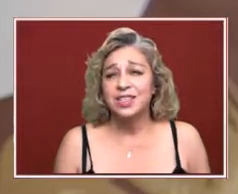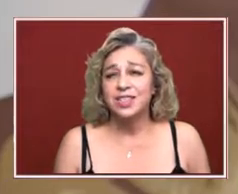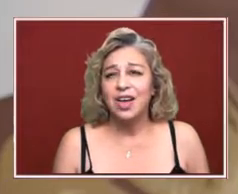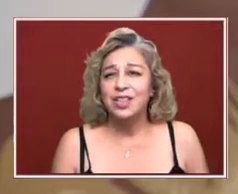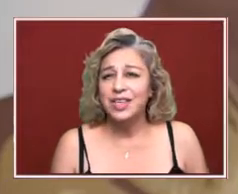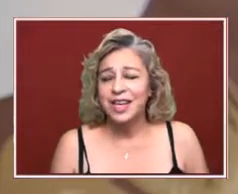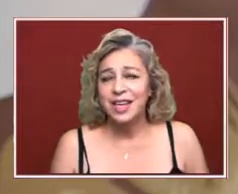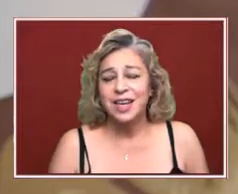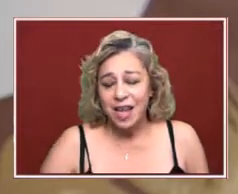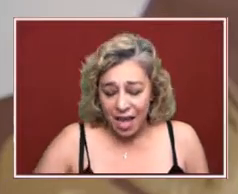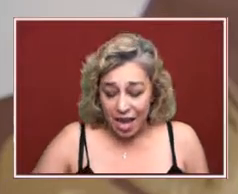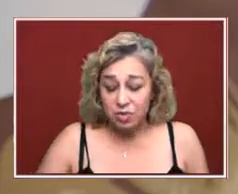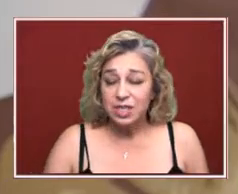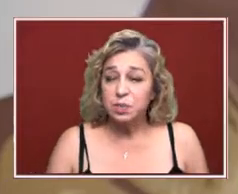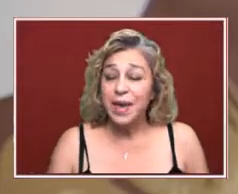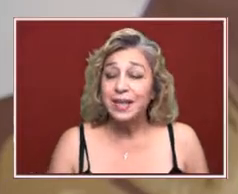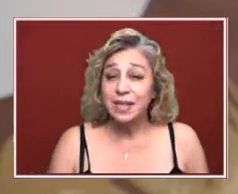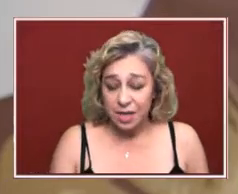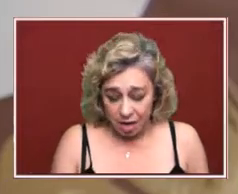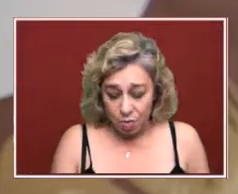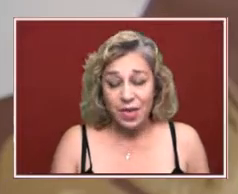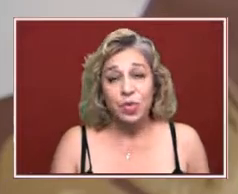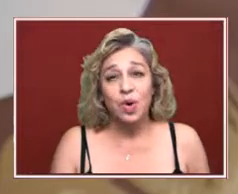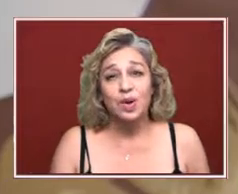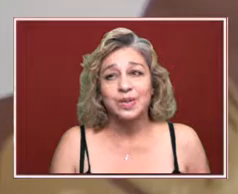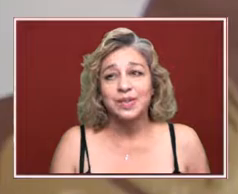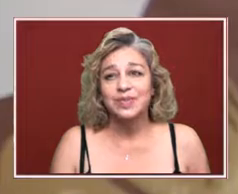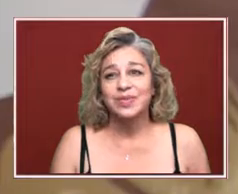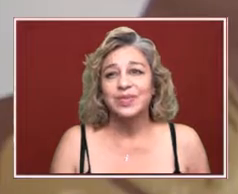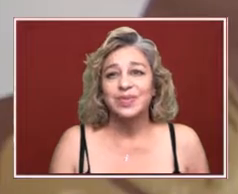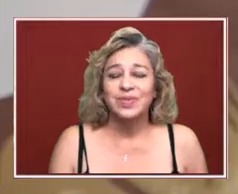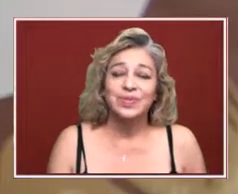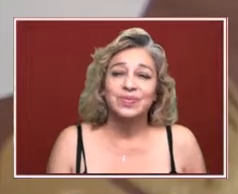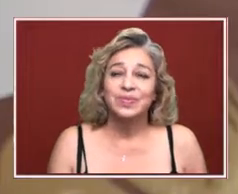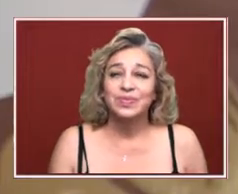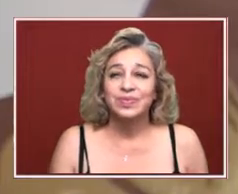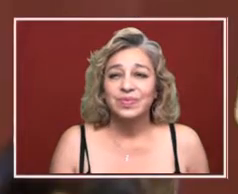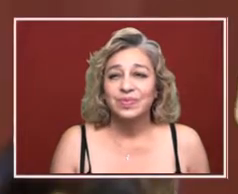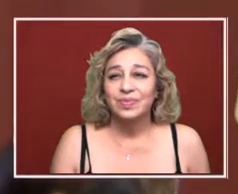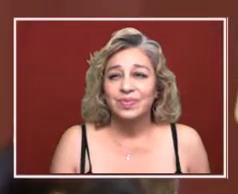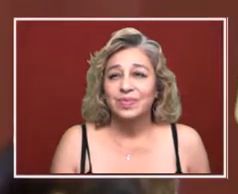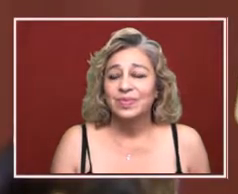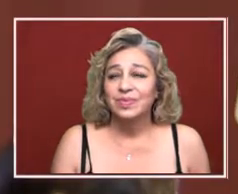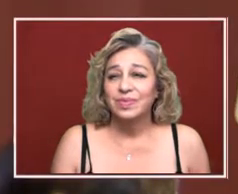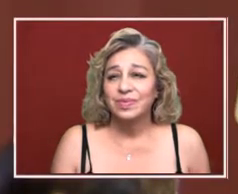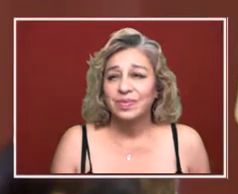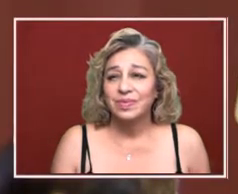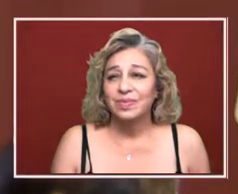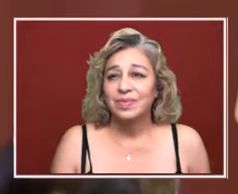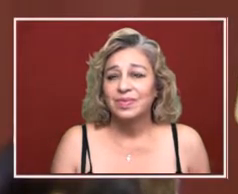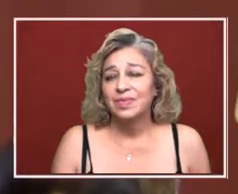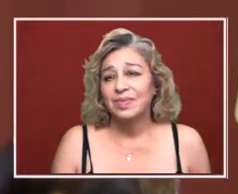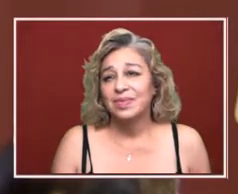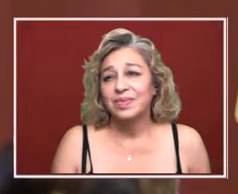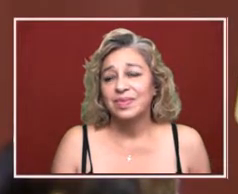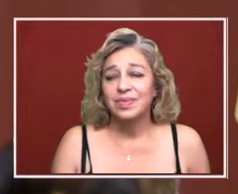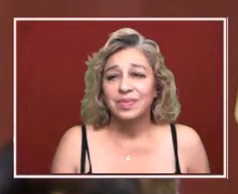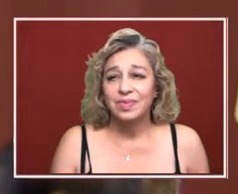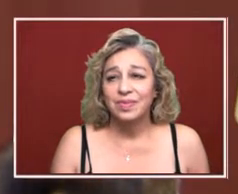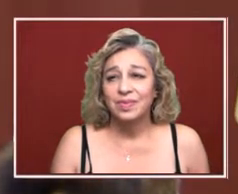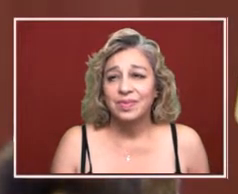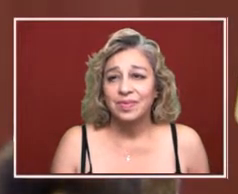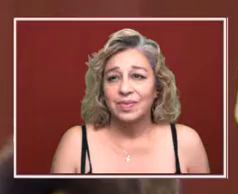is consolidated and respected around the world. Hoy tenemos en democracias incluso